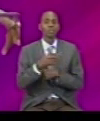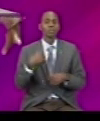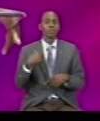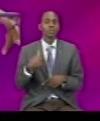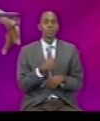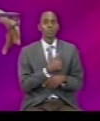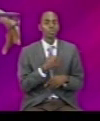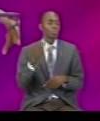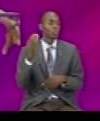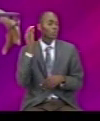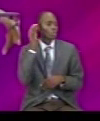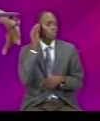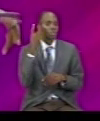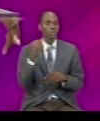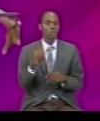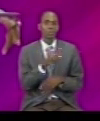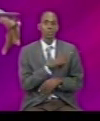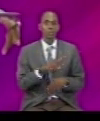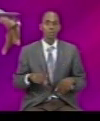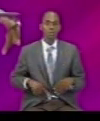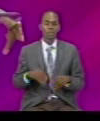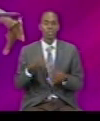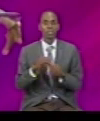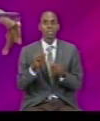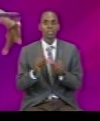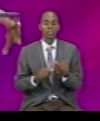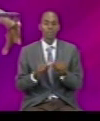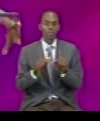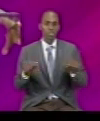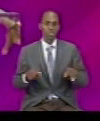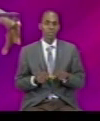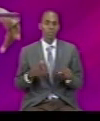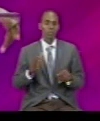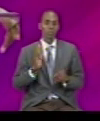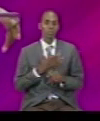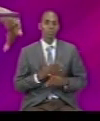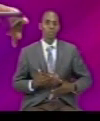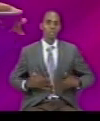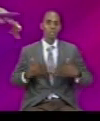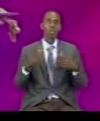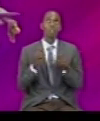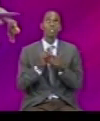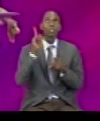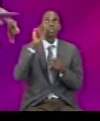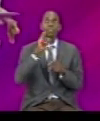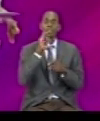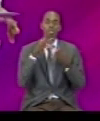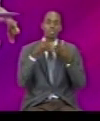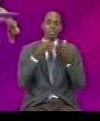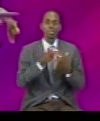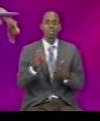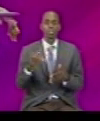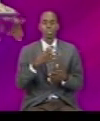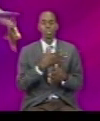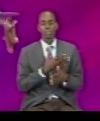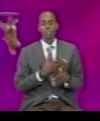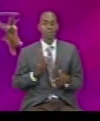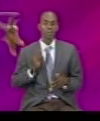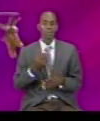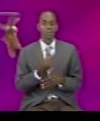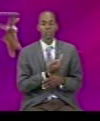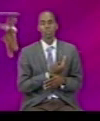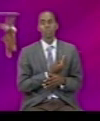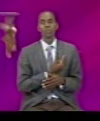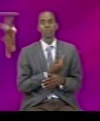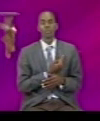the Lord. In every areas of our life, as he's leading and guiding us, as he's directing us and prompting